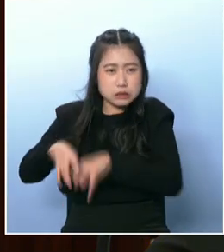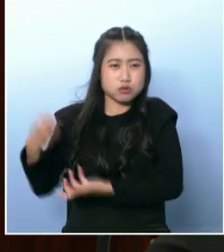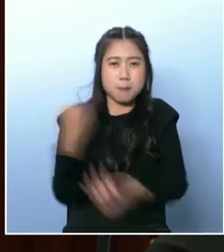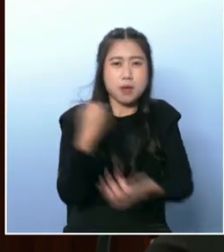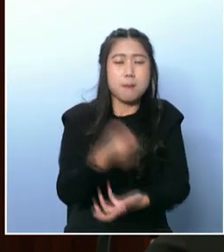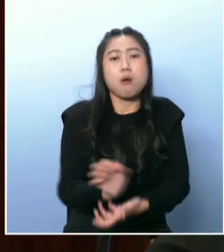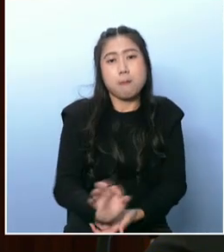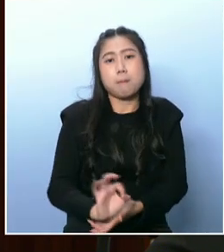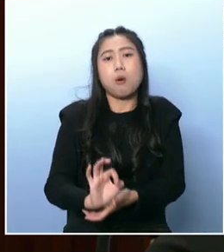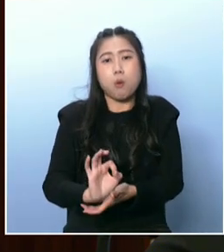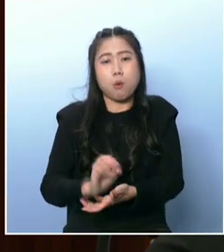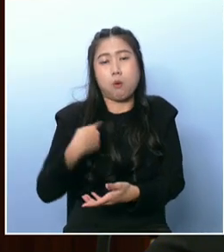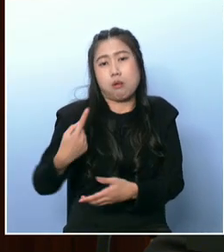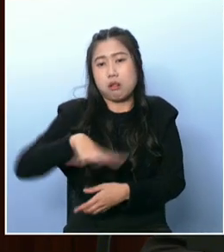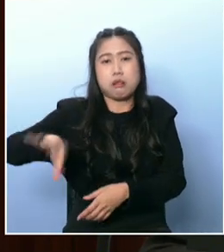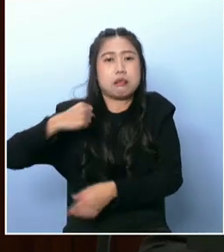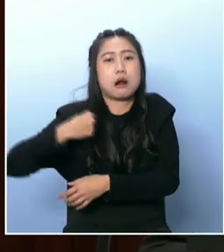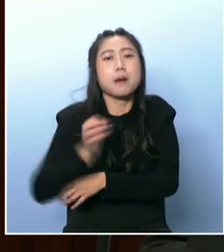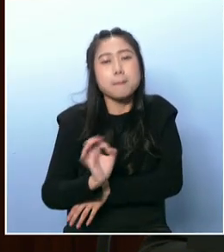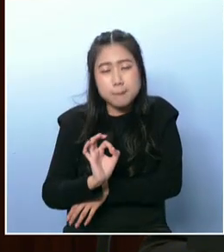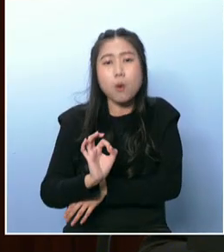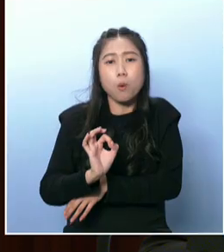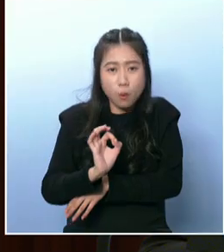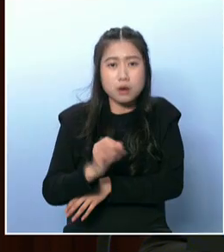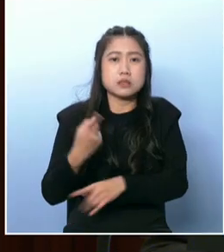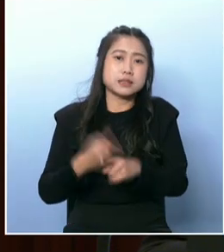families, we should try to provide